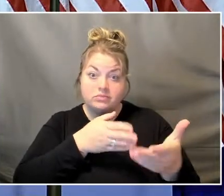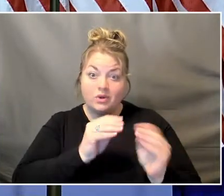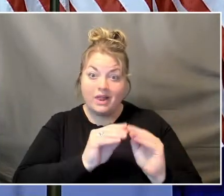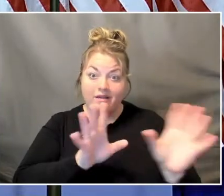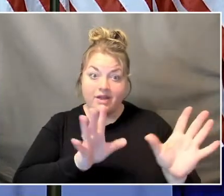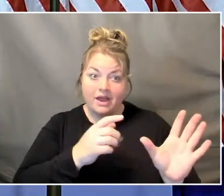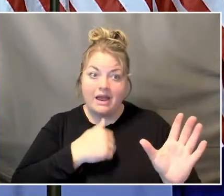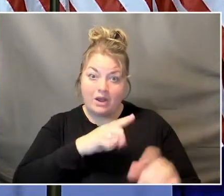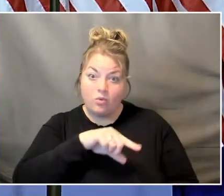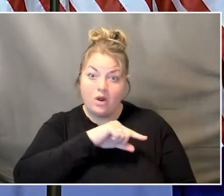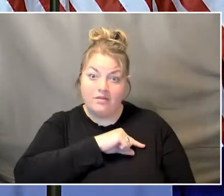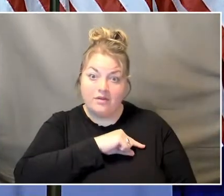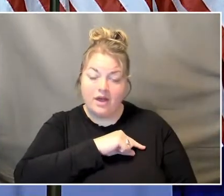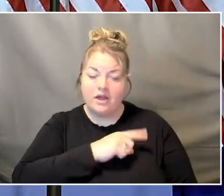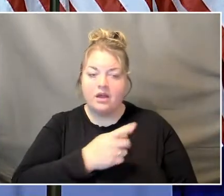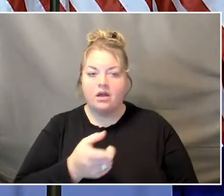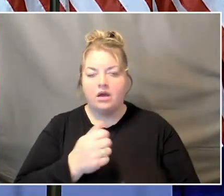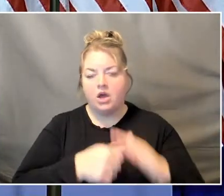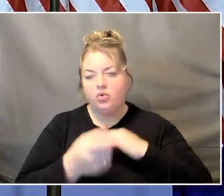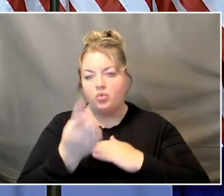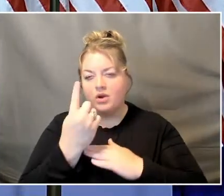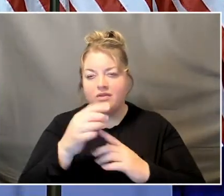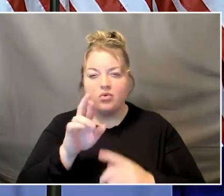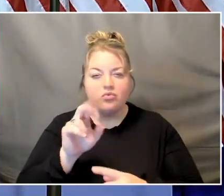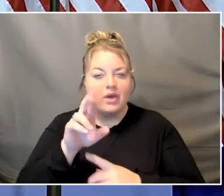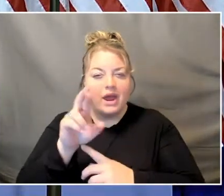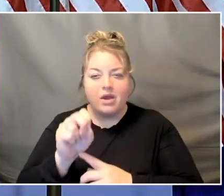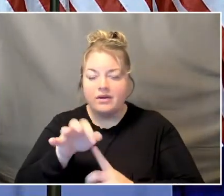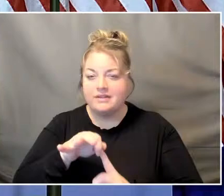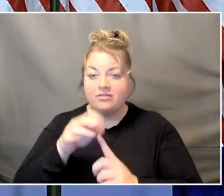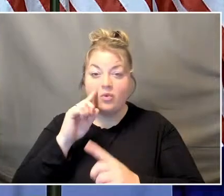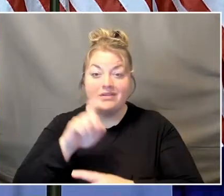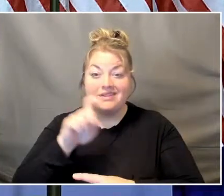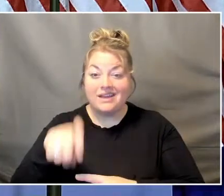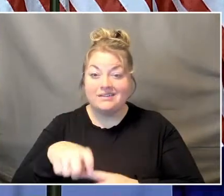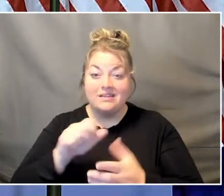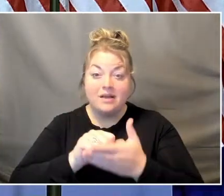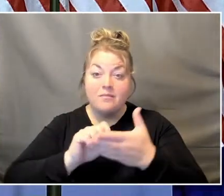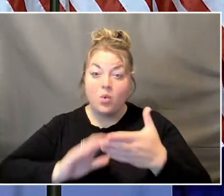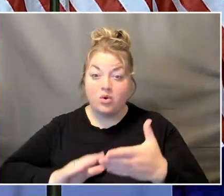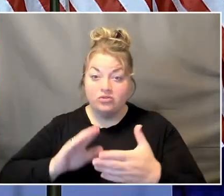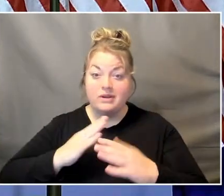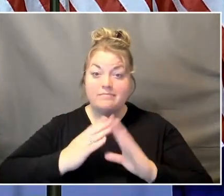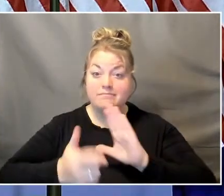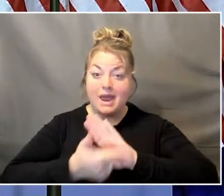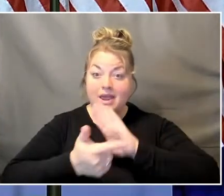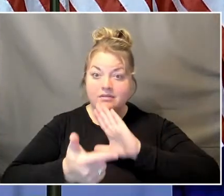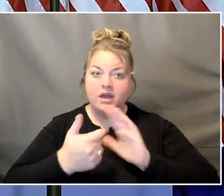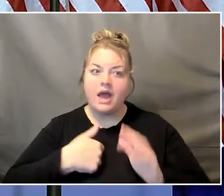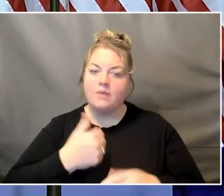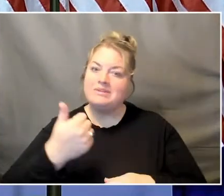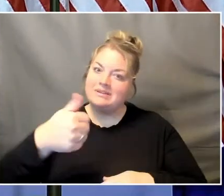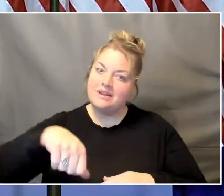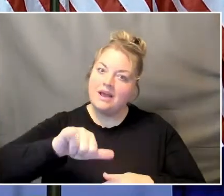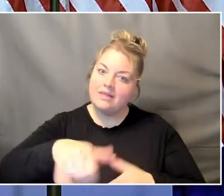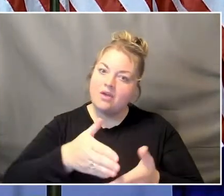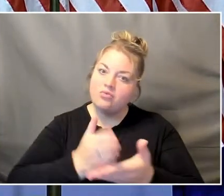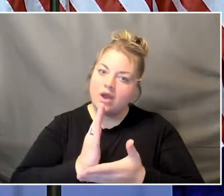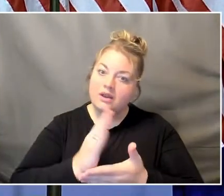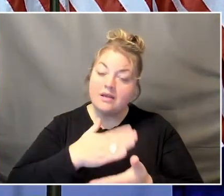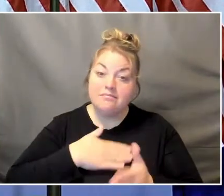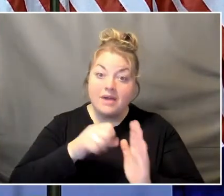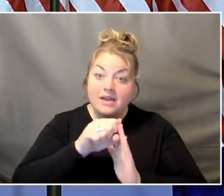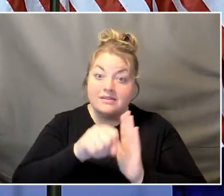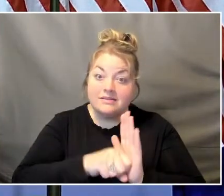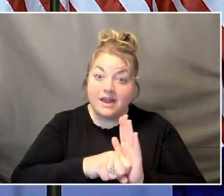rare exceptions of Texas's abortion bans, I was denied that most basic right. My state chose to drive me out of my